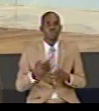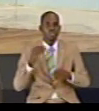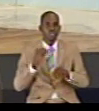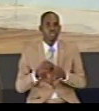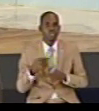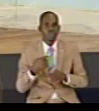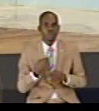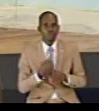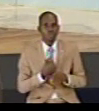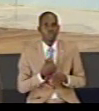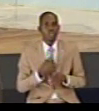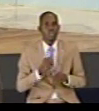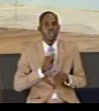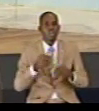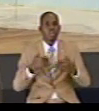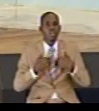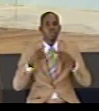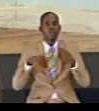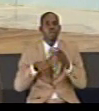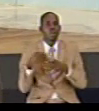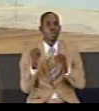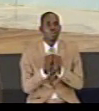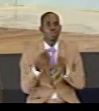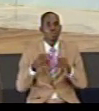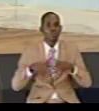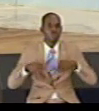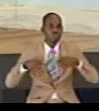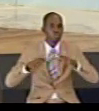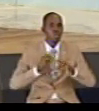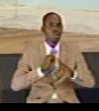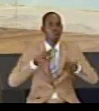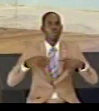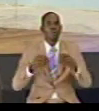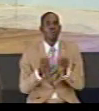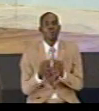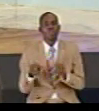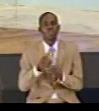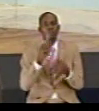went with them to the house of God. You know, many